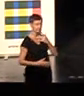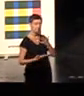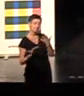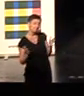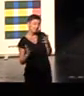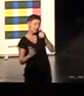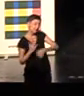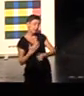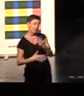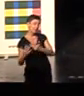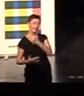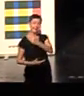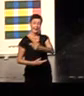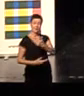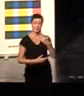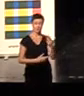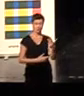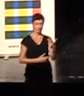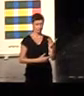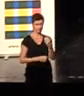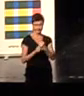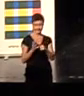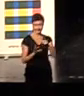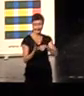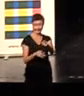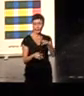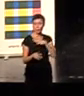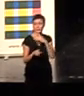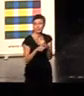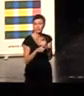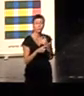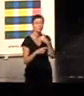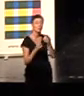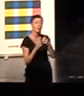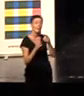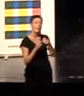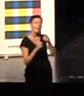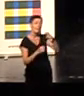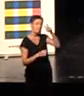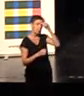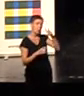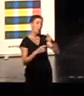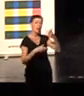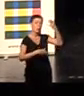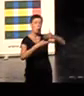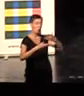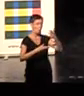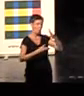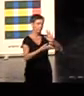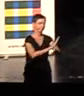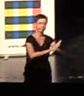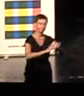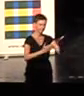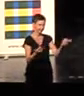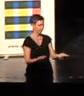date the nine die refer to ready to het met de volgende bril in wol en implosion of de blobs of de